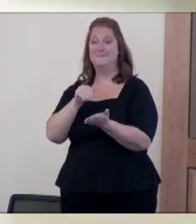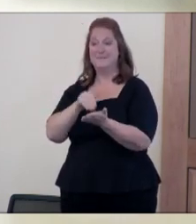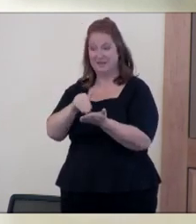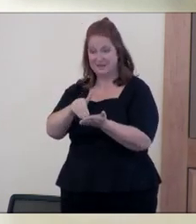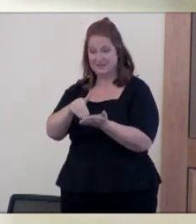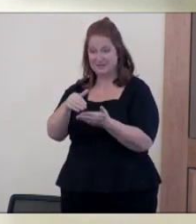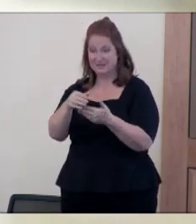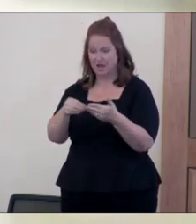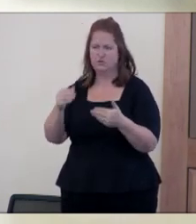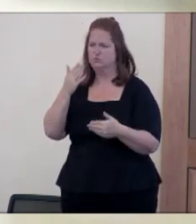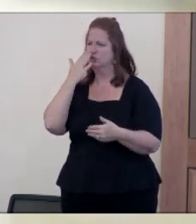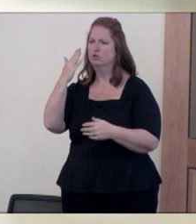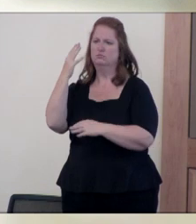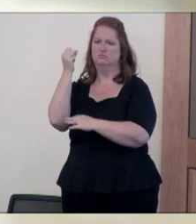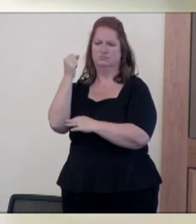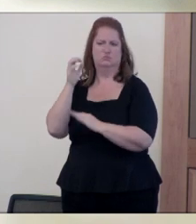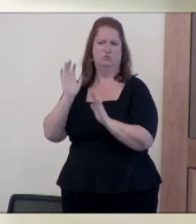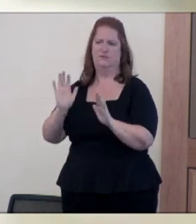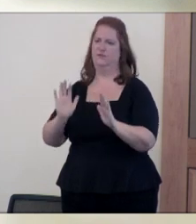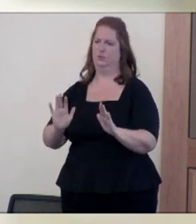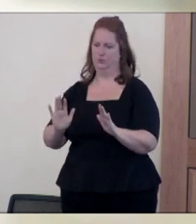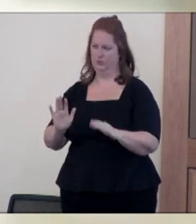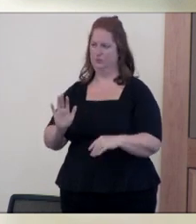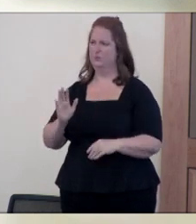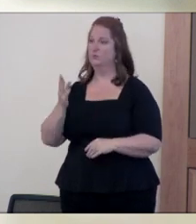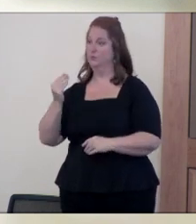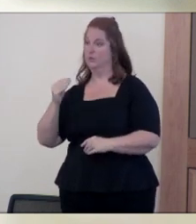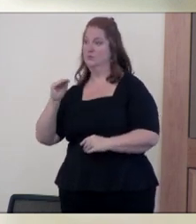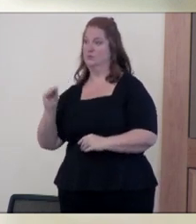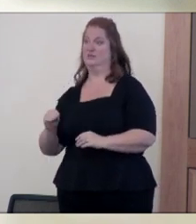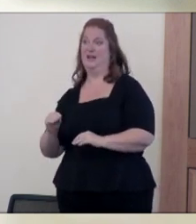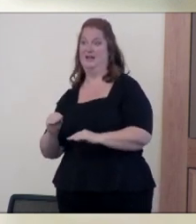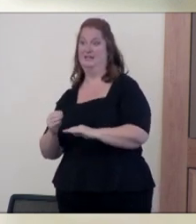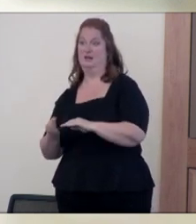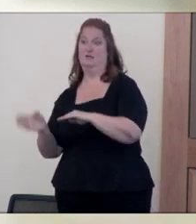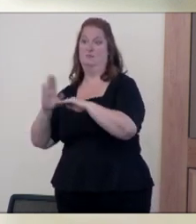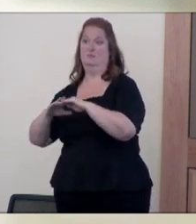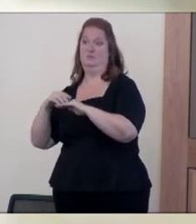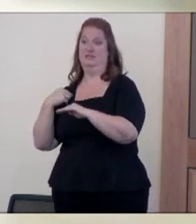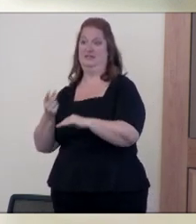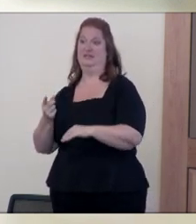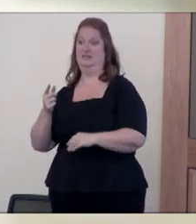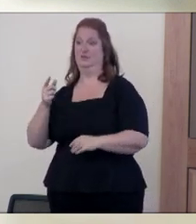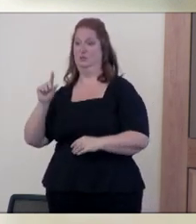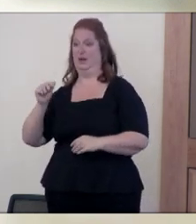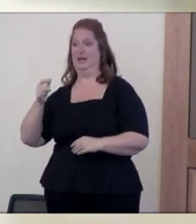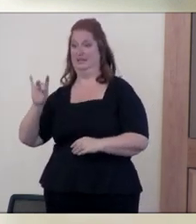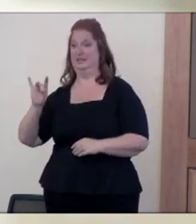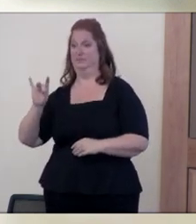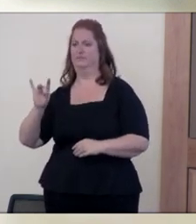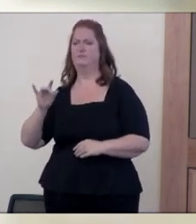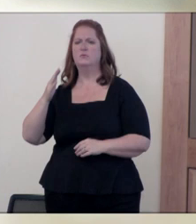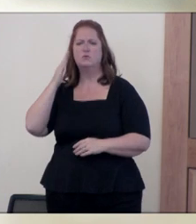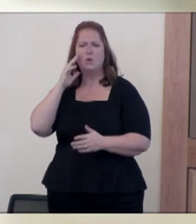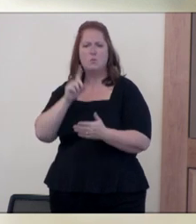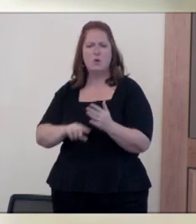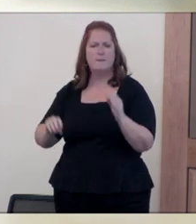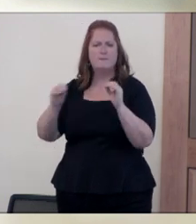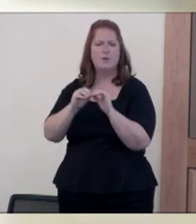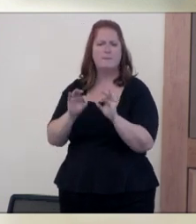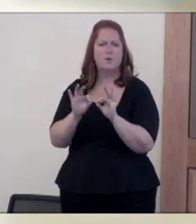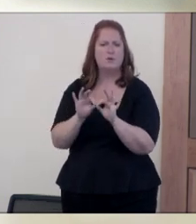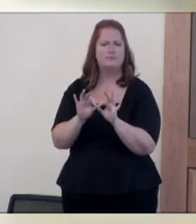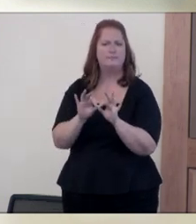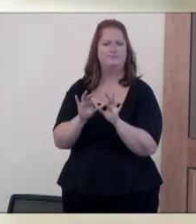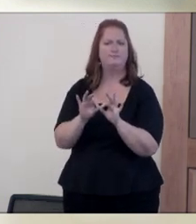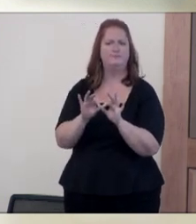and it's a great record. It was an incredible 14% increase over 2018. But you know what's much more important than that?